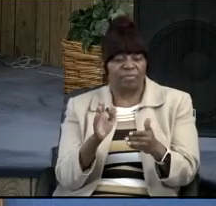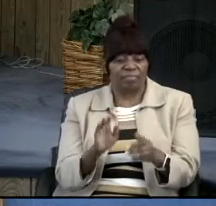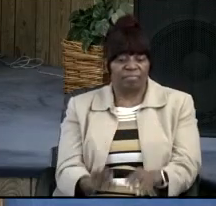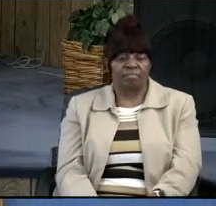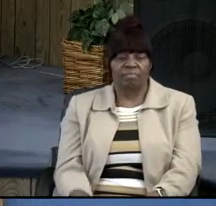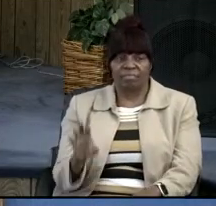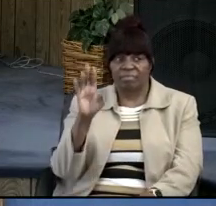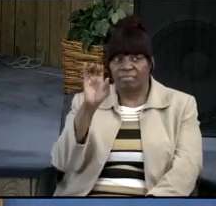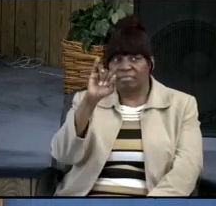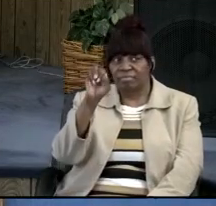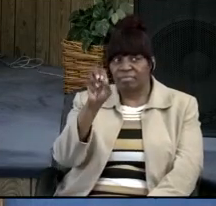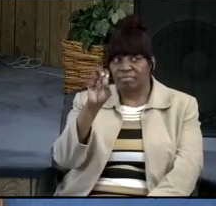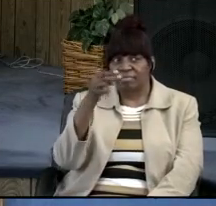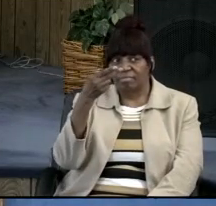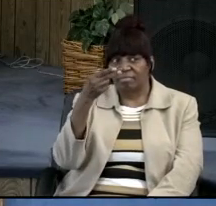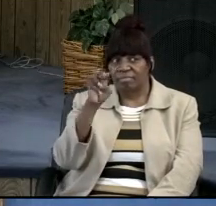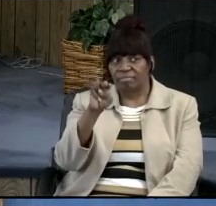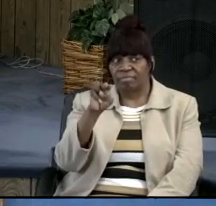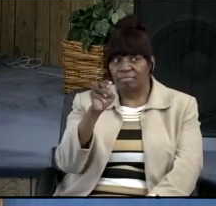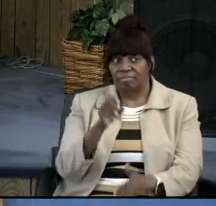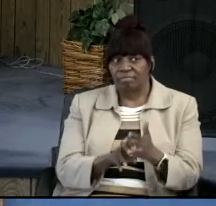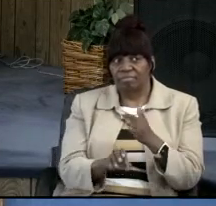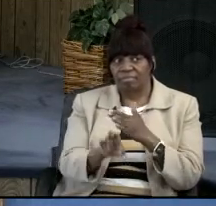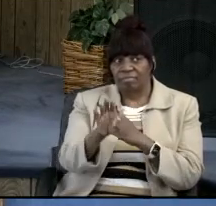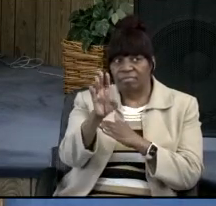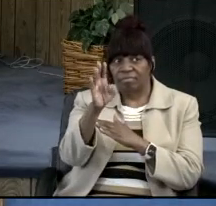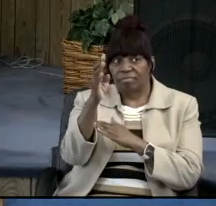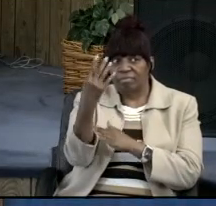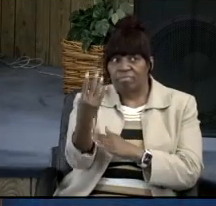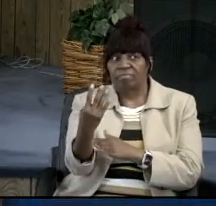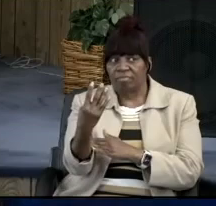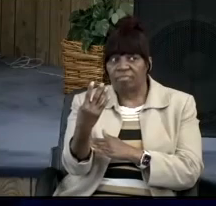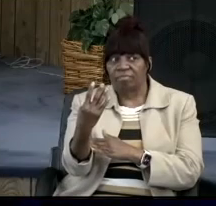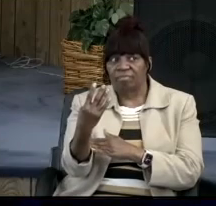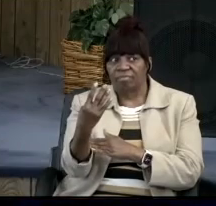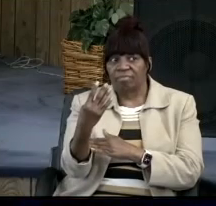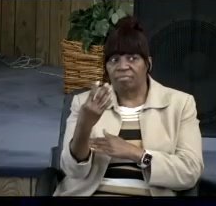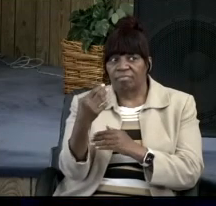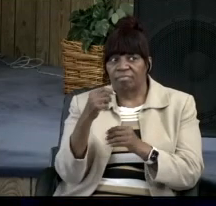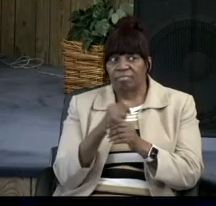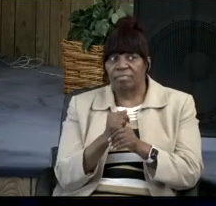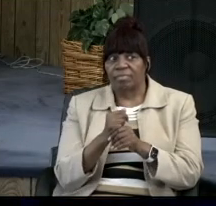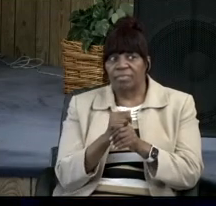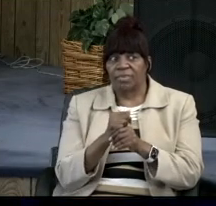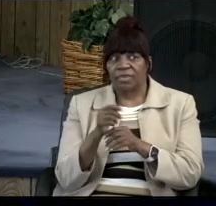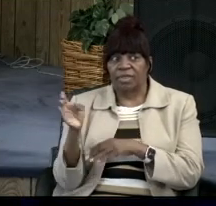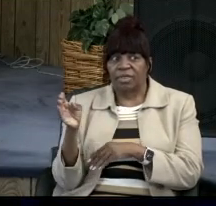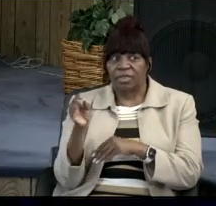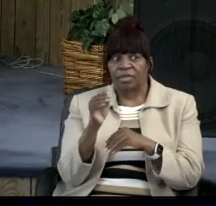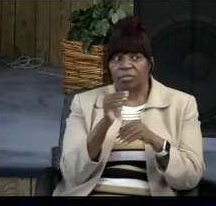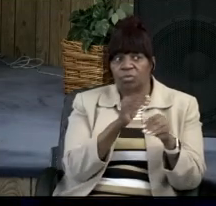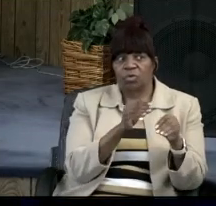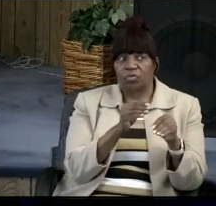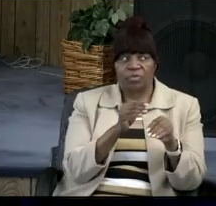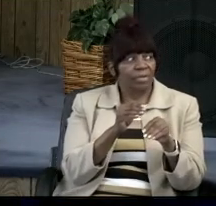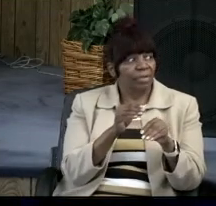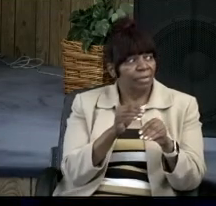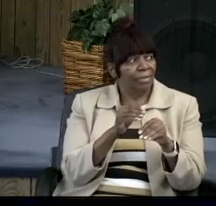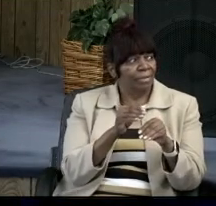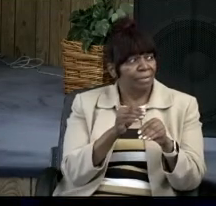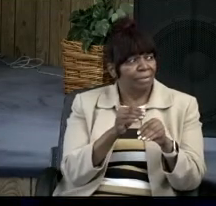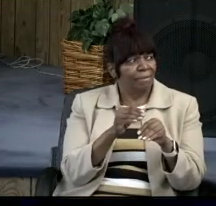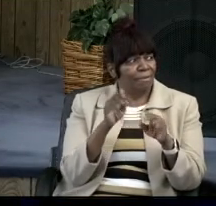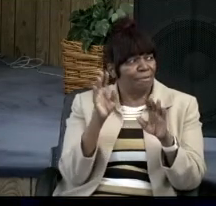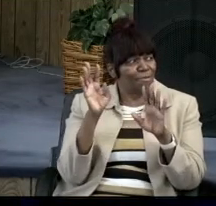Look at John 4. It says, John 4:23, thank you, Holy Spirit, for moving the rain. I see